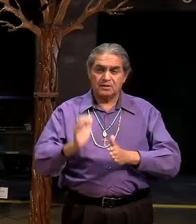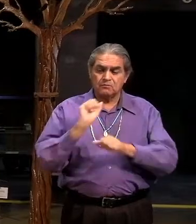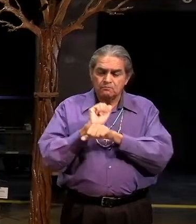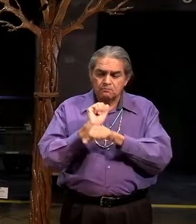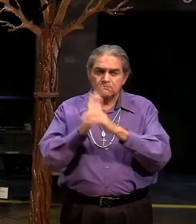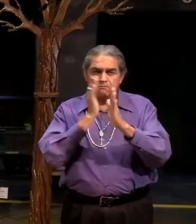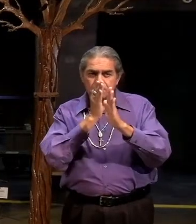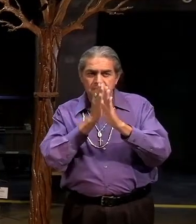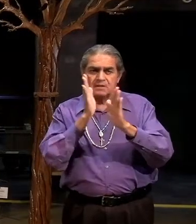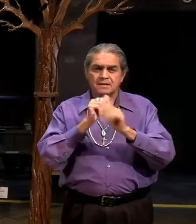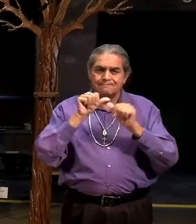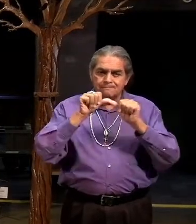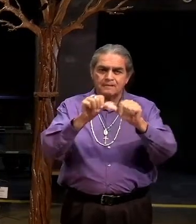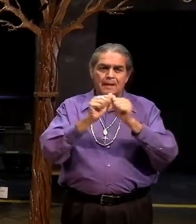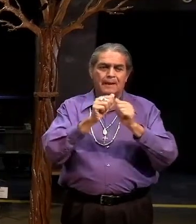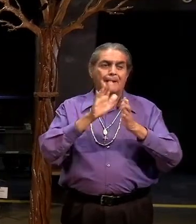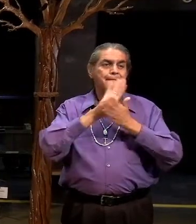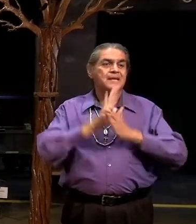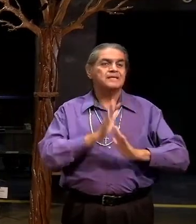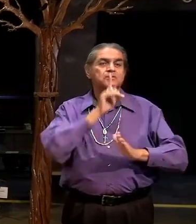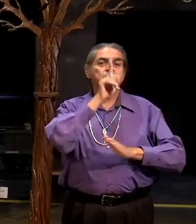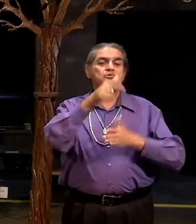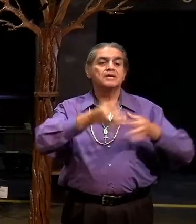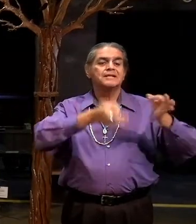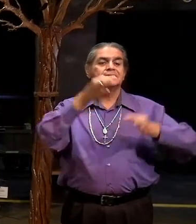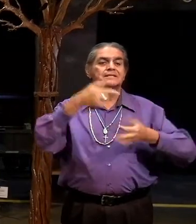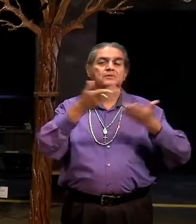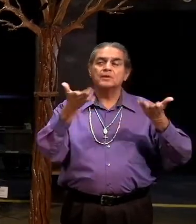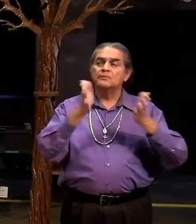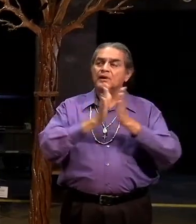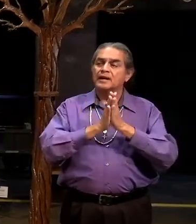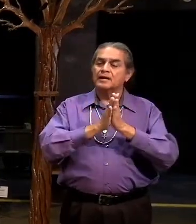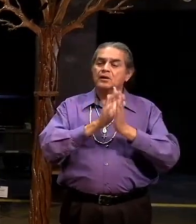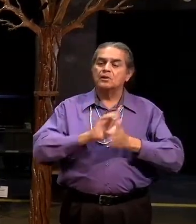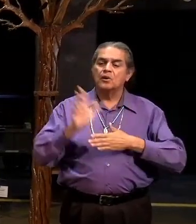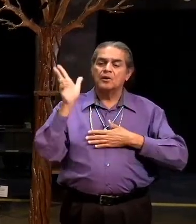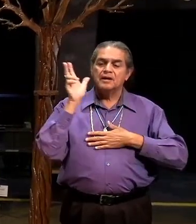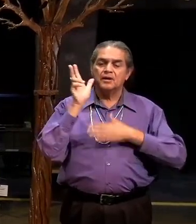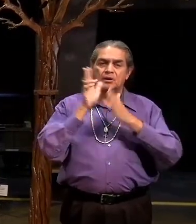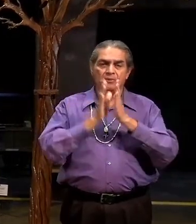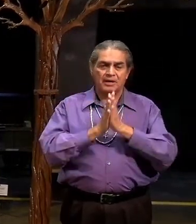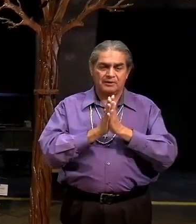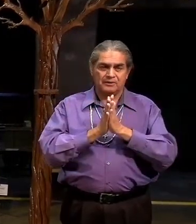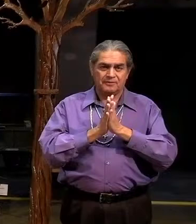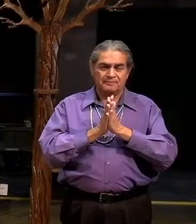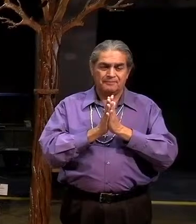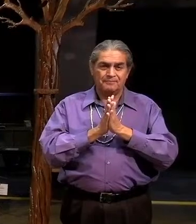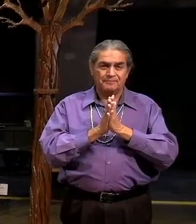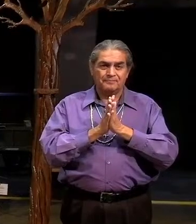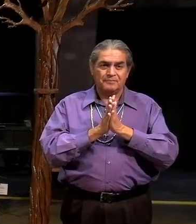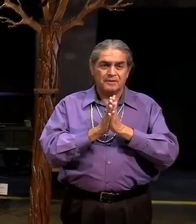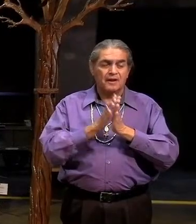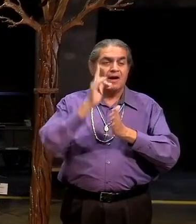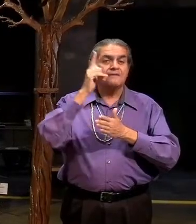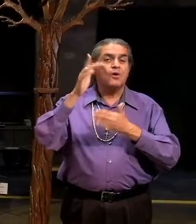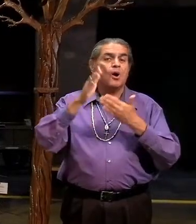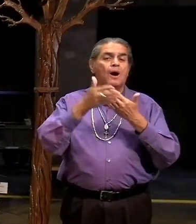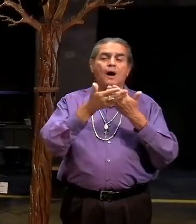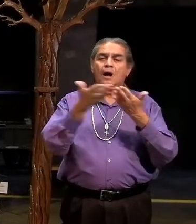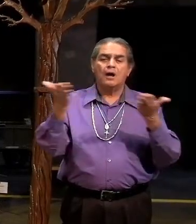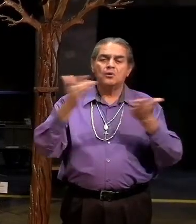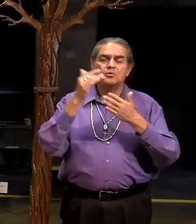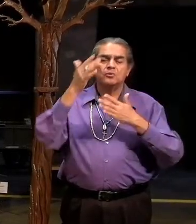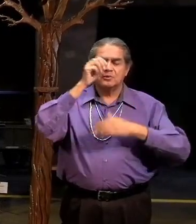peace and true justice, we pray. Lord, hear our prayer. For all who are